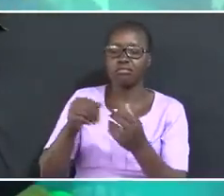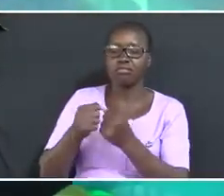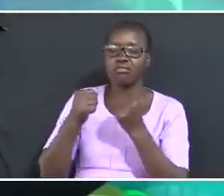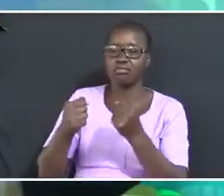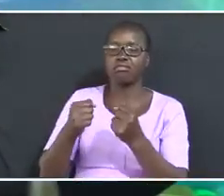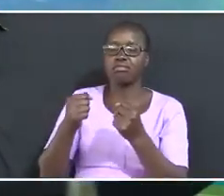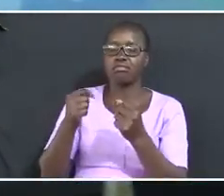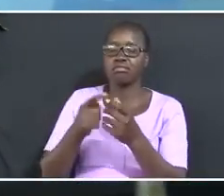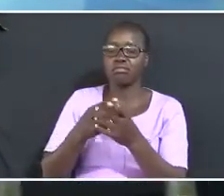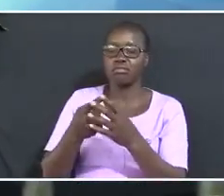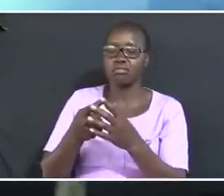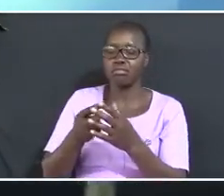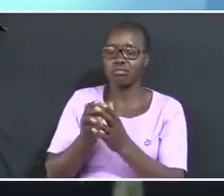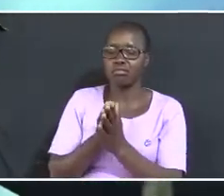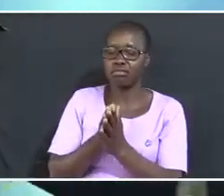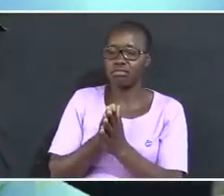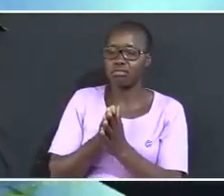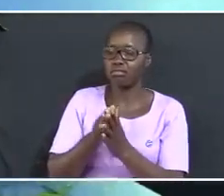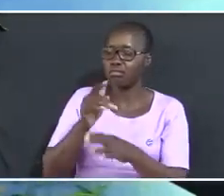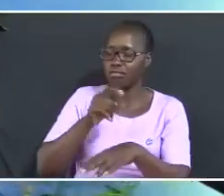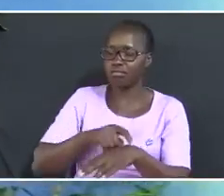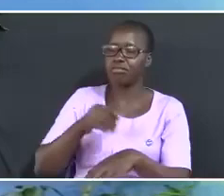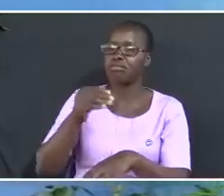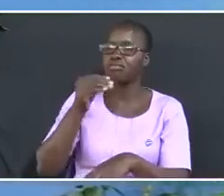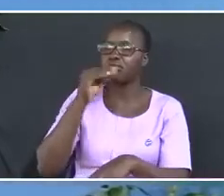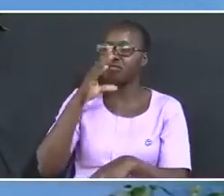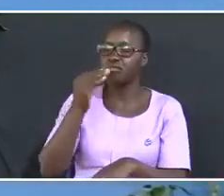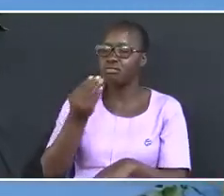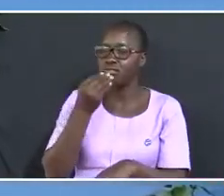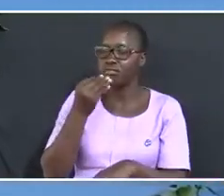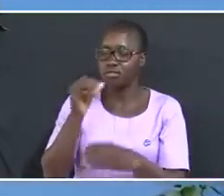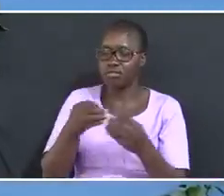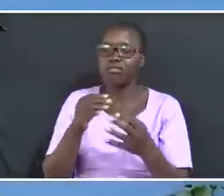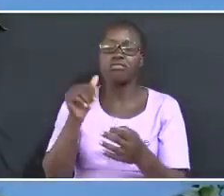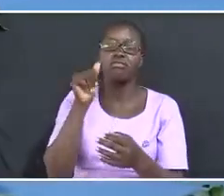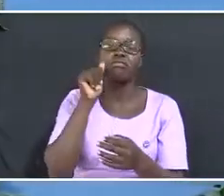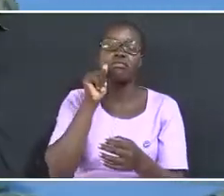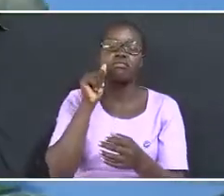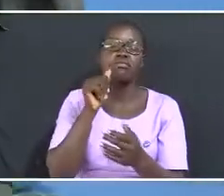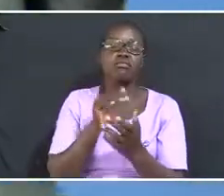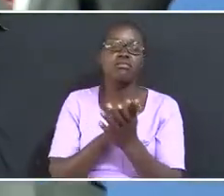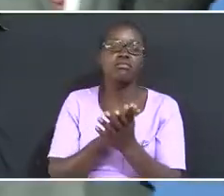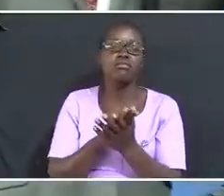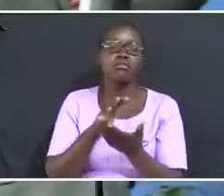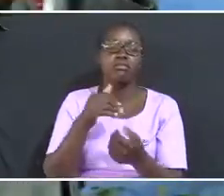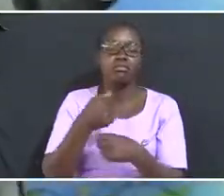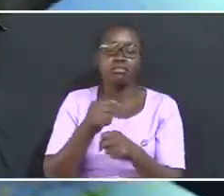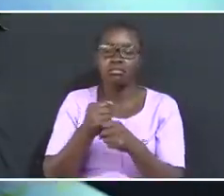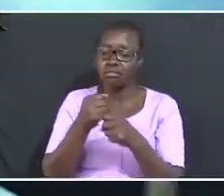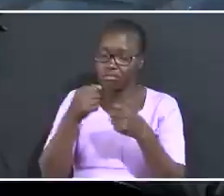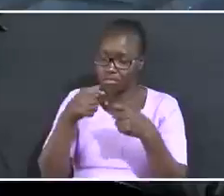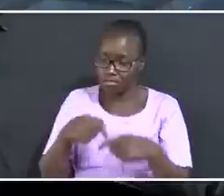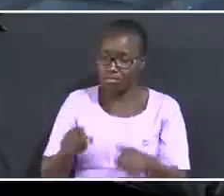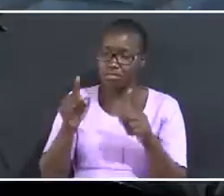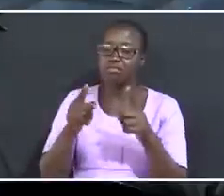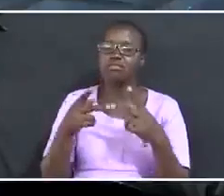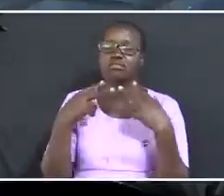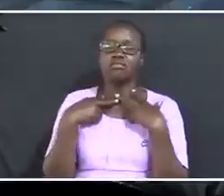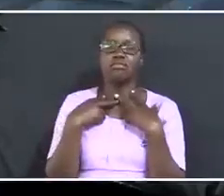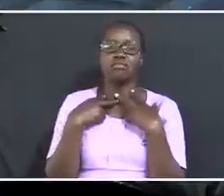not the point. The point is she ate and they gave to Adam and they ate and they made themselves